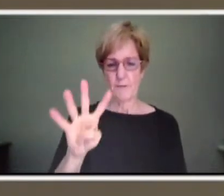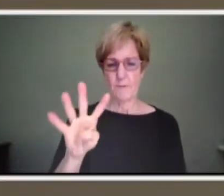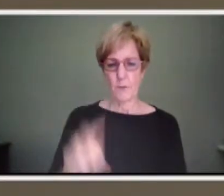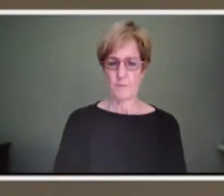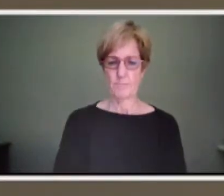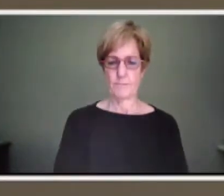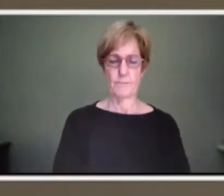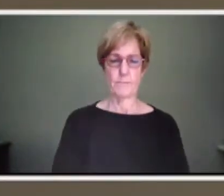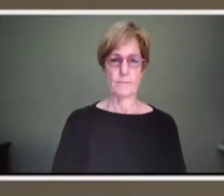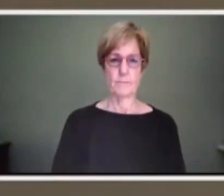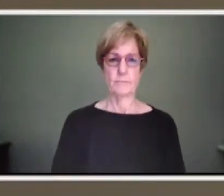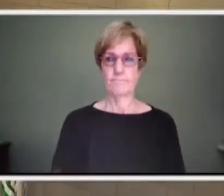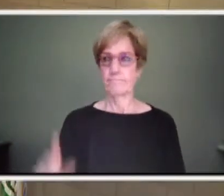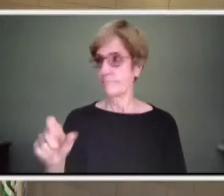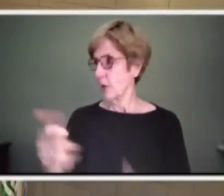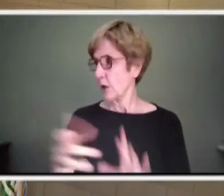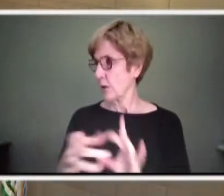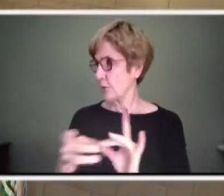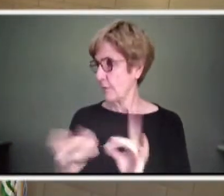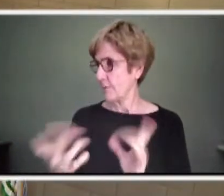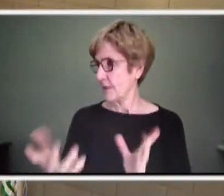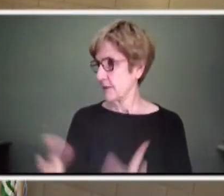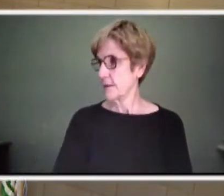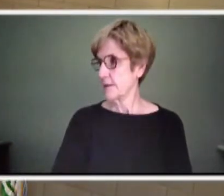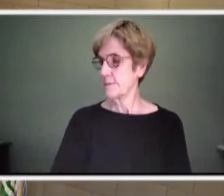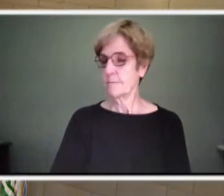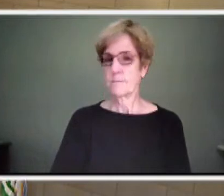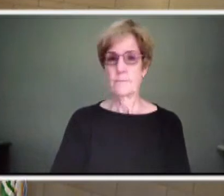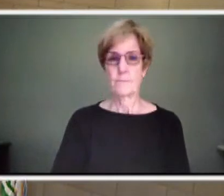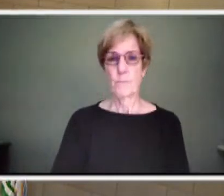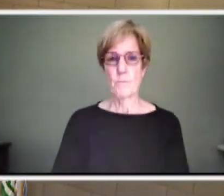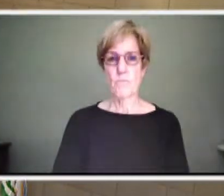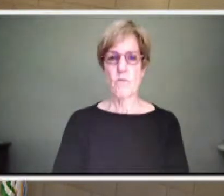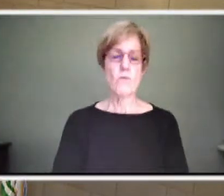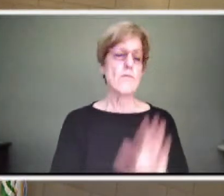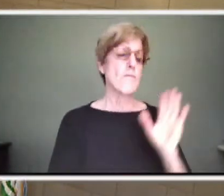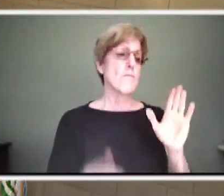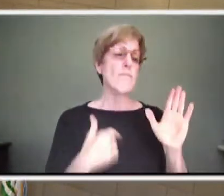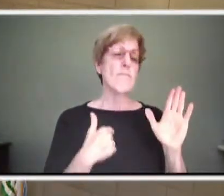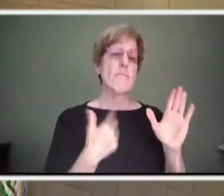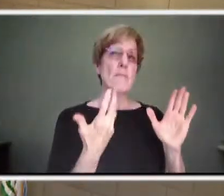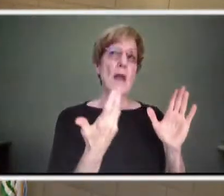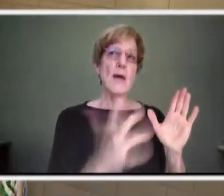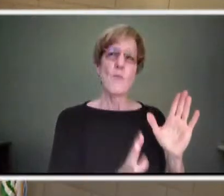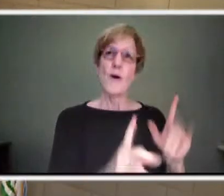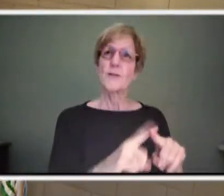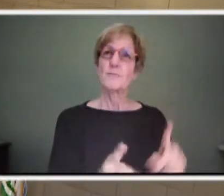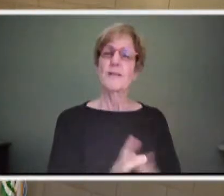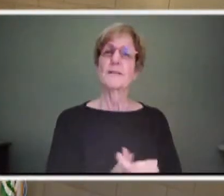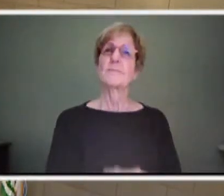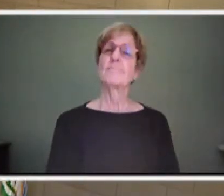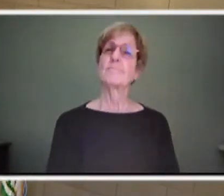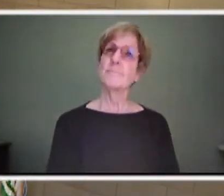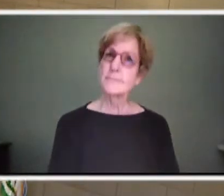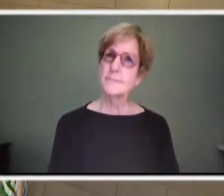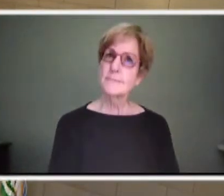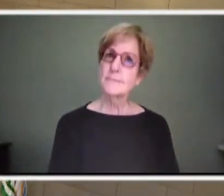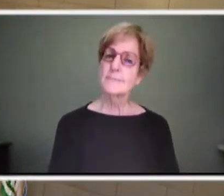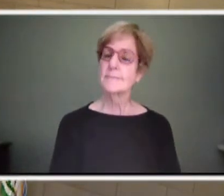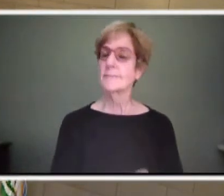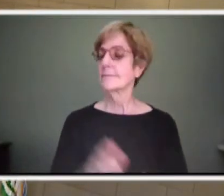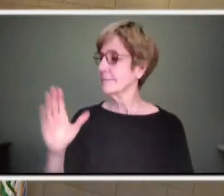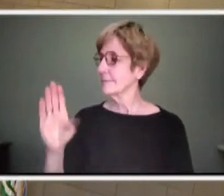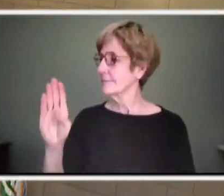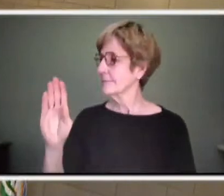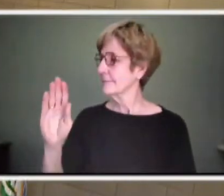Any other comments? I don't want to, but Ms. Bakari and Ms. Y'all have Johnson. to. So